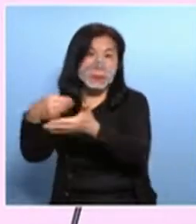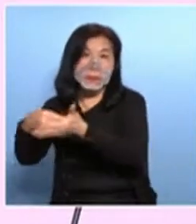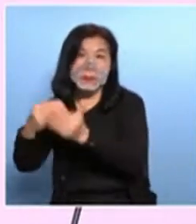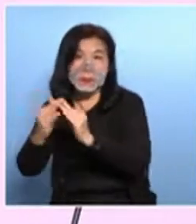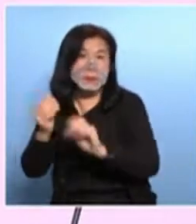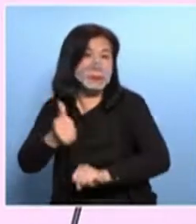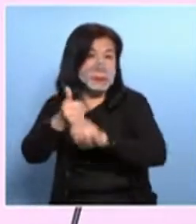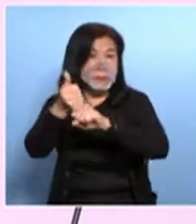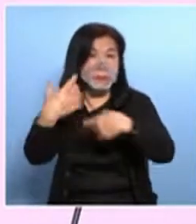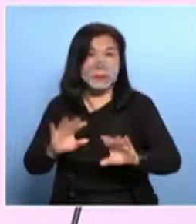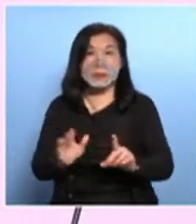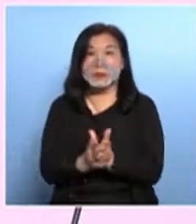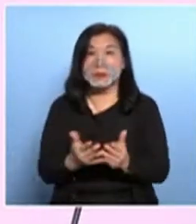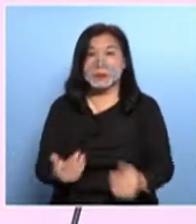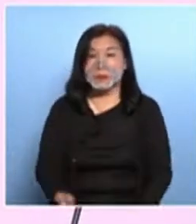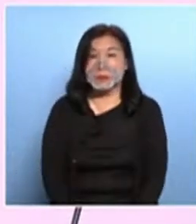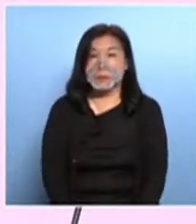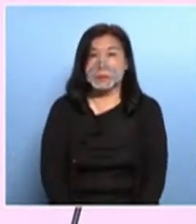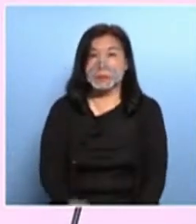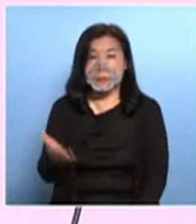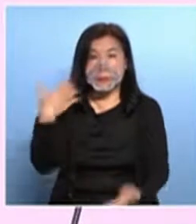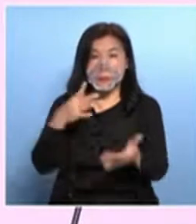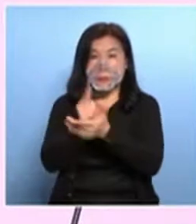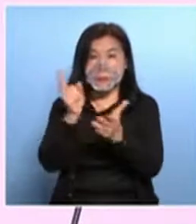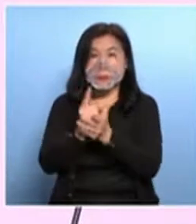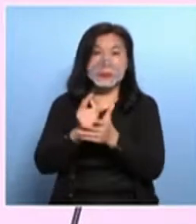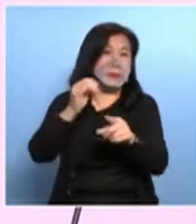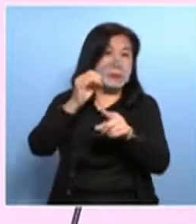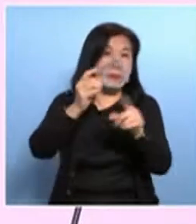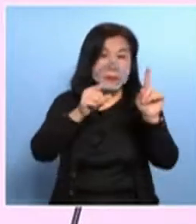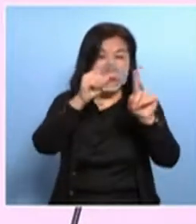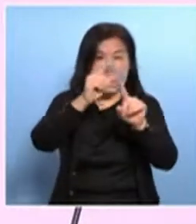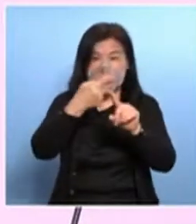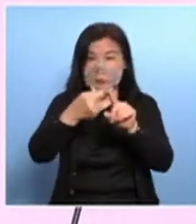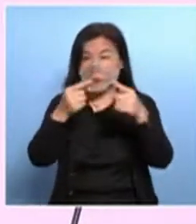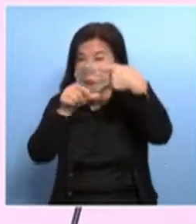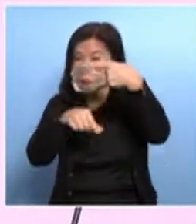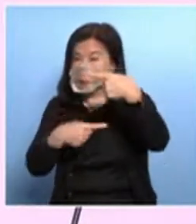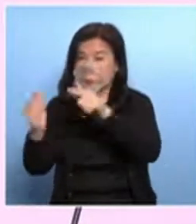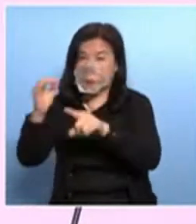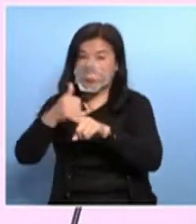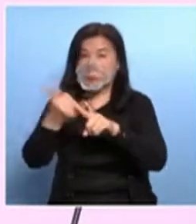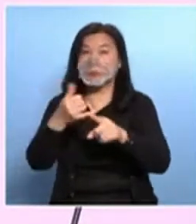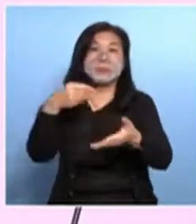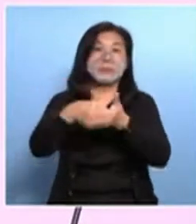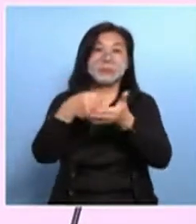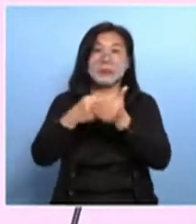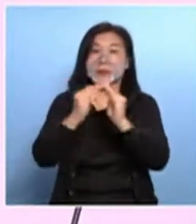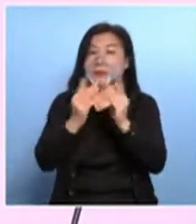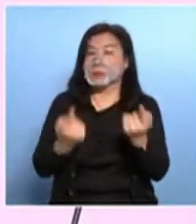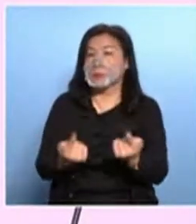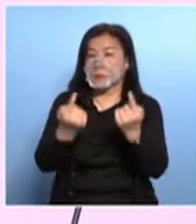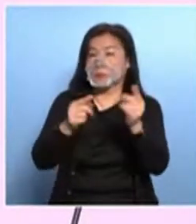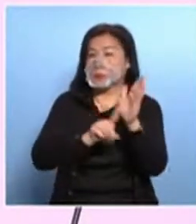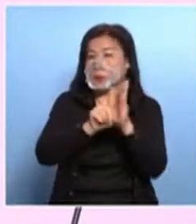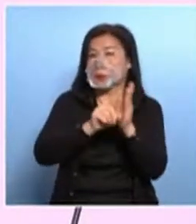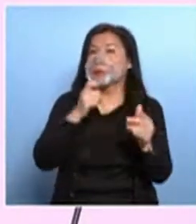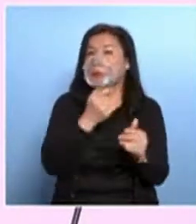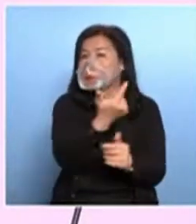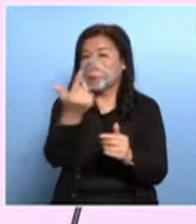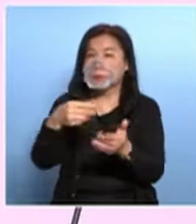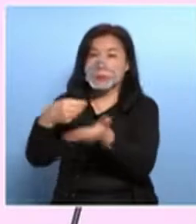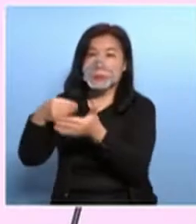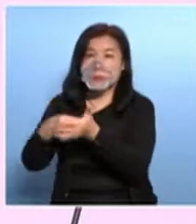the low interest rate environment and firm end-user demand, the residential property market was active in the first half of last